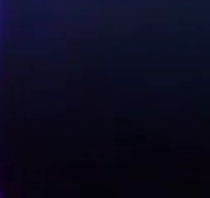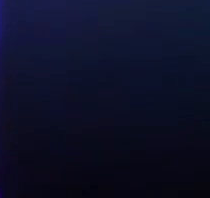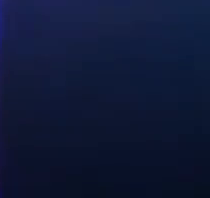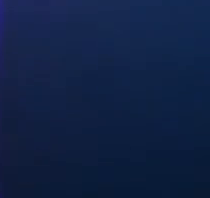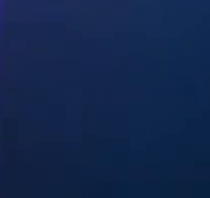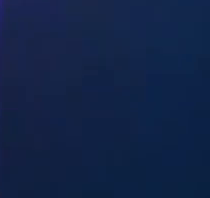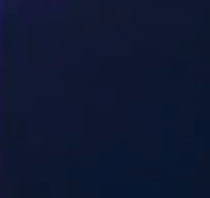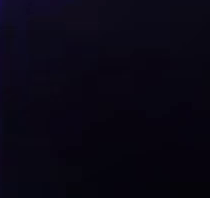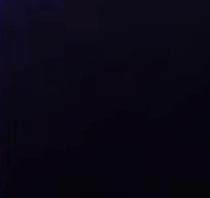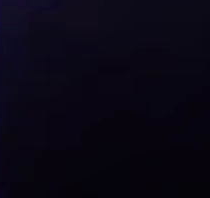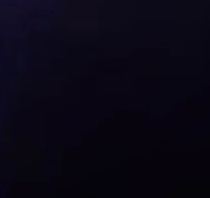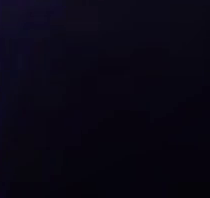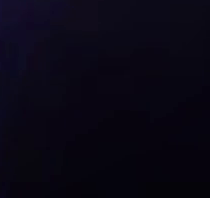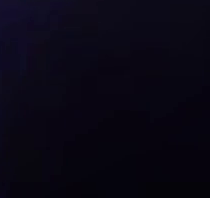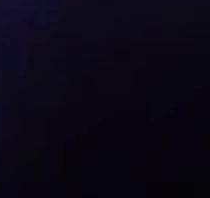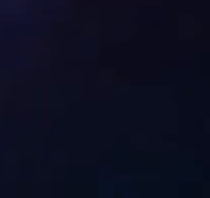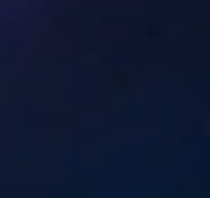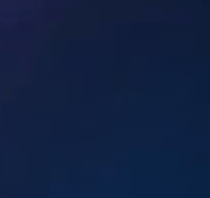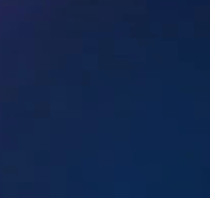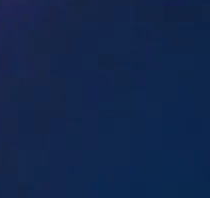7-8 years ago, I